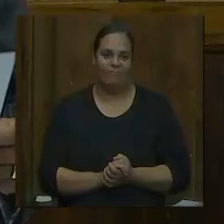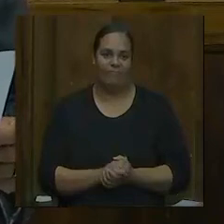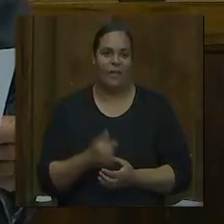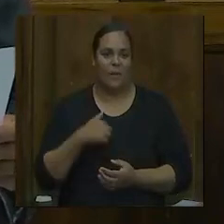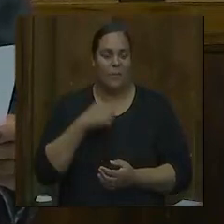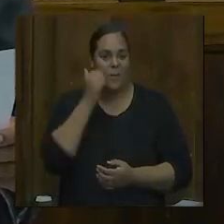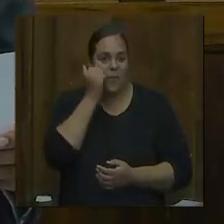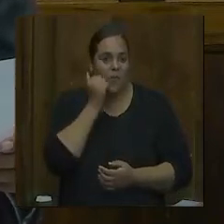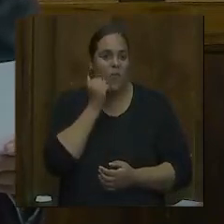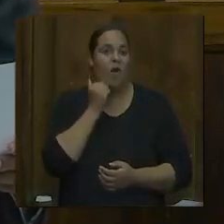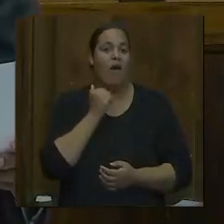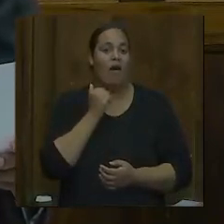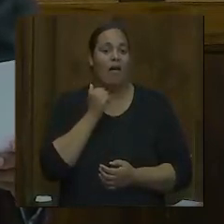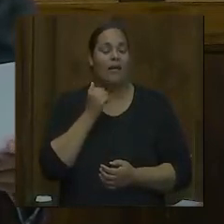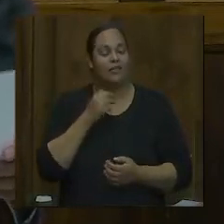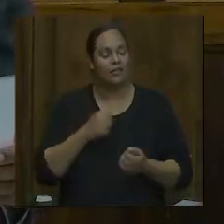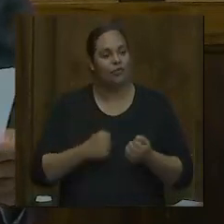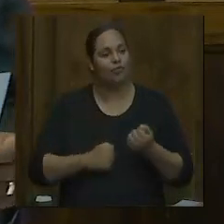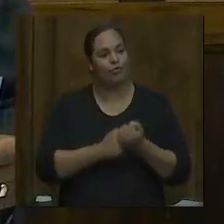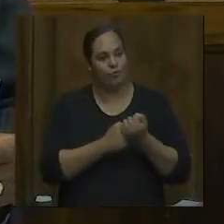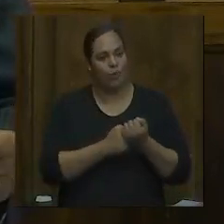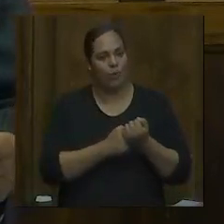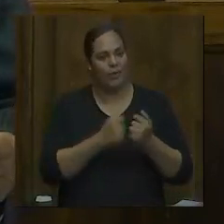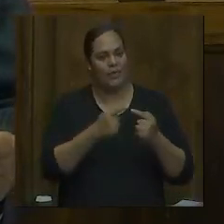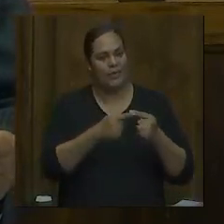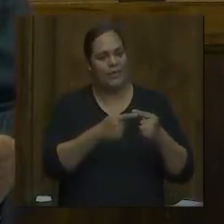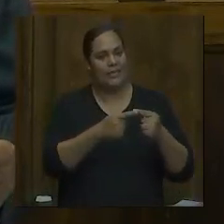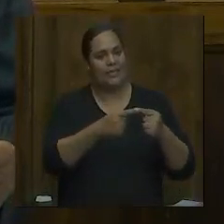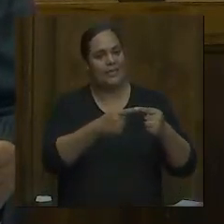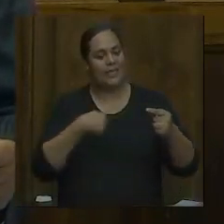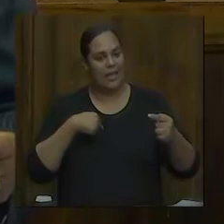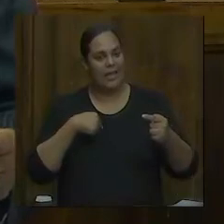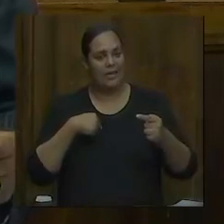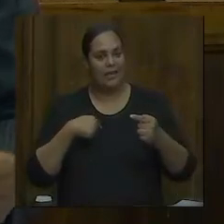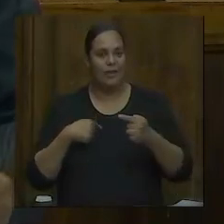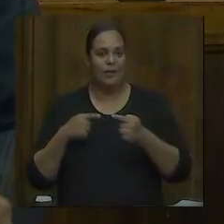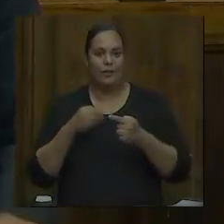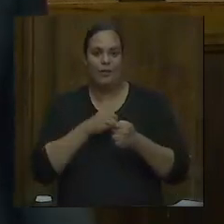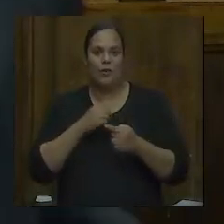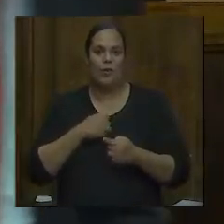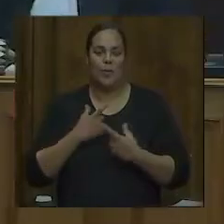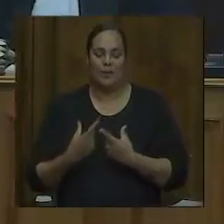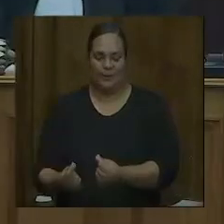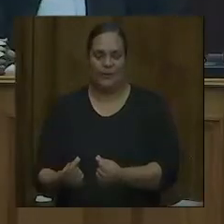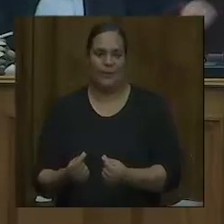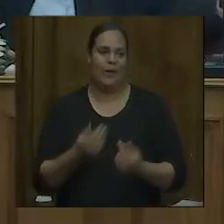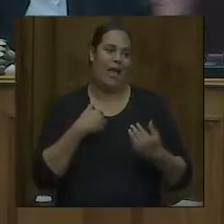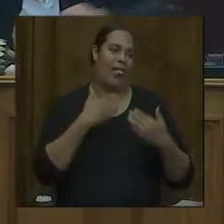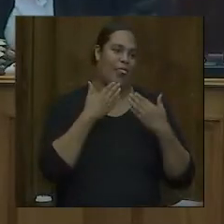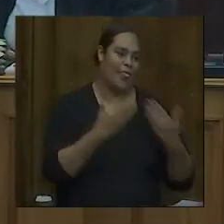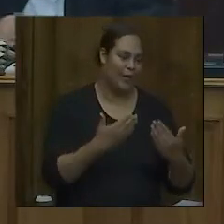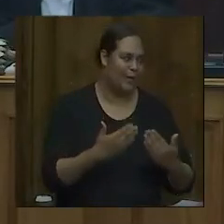I want to lend a hand. Send me to Mamina. I thank you.